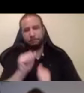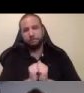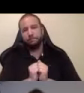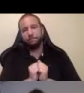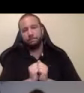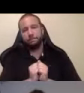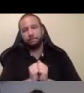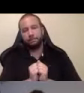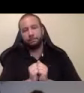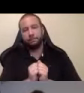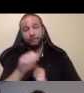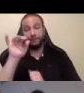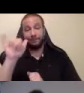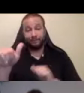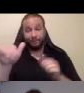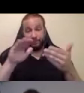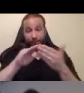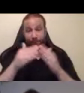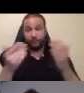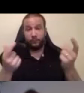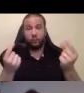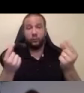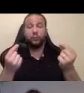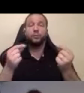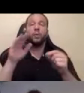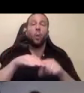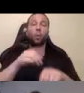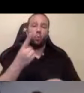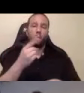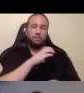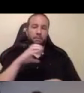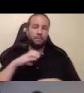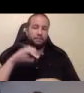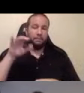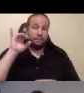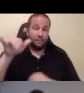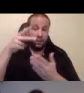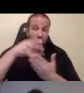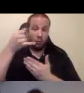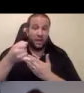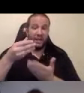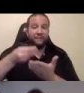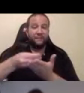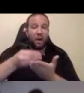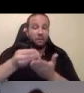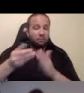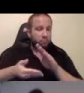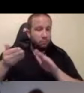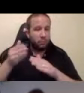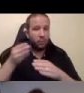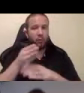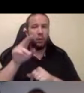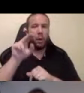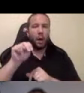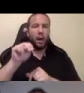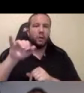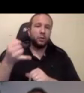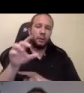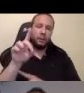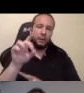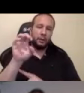these entities sit on the project steering committee, and the project is funded and administered through NJDEP. It's